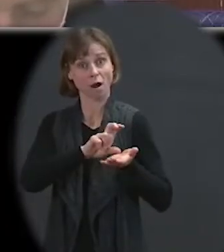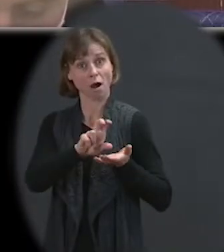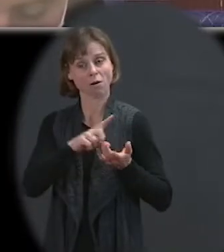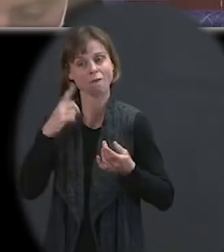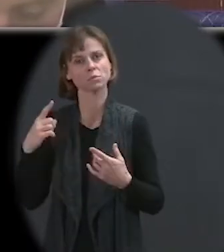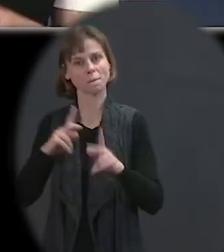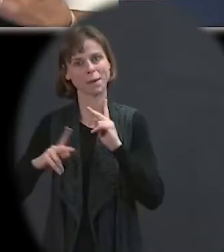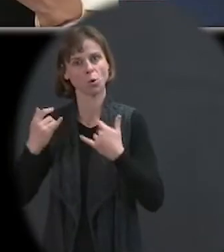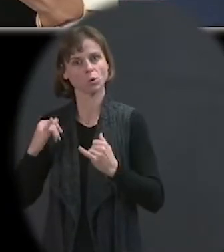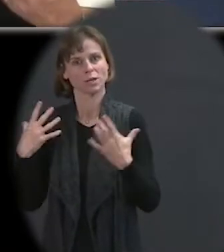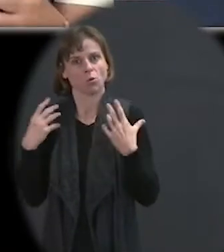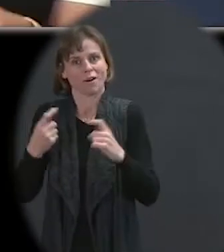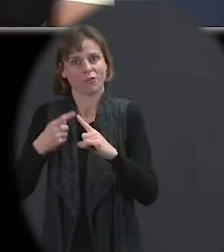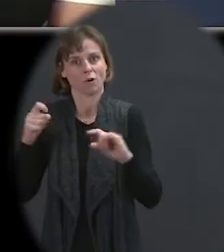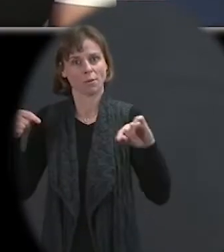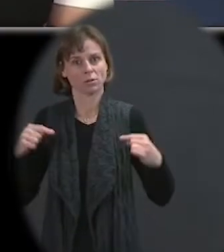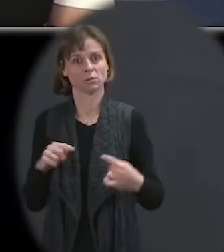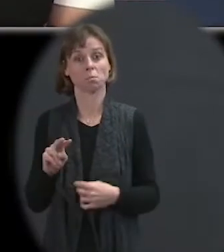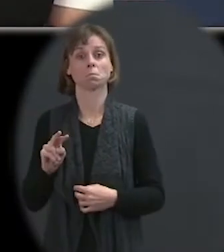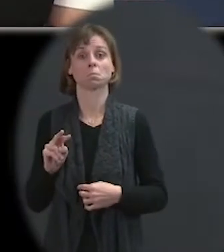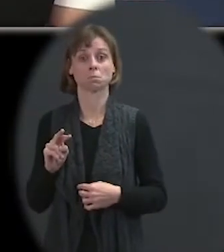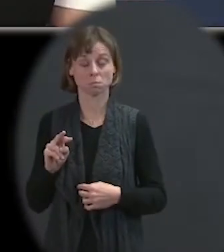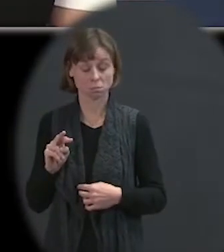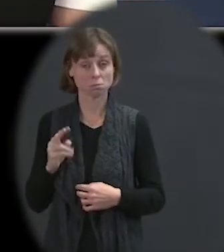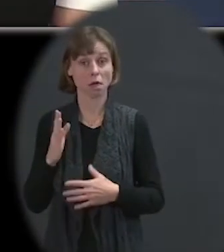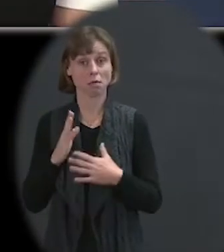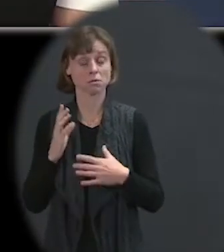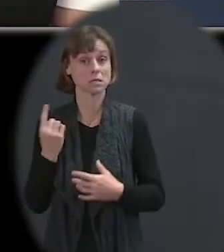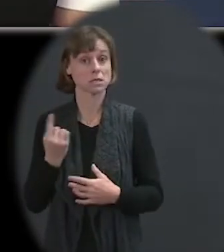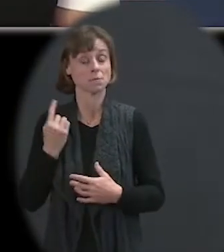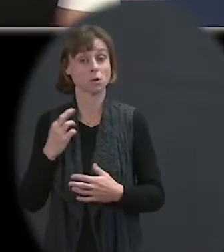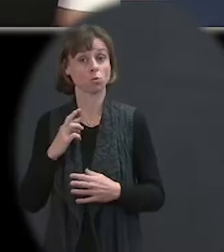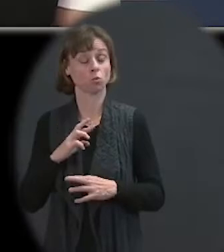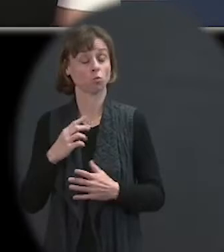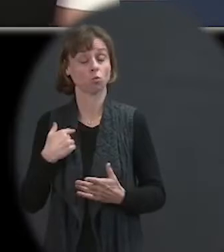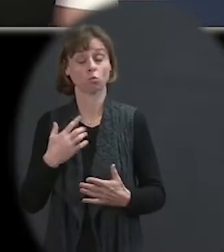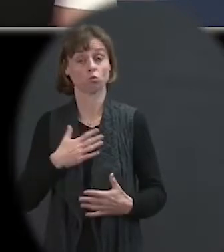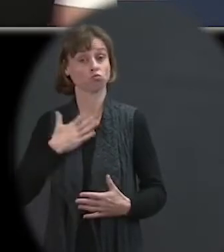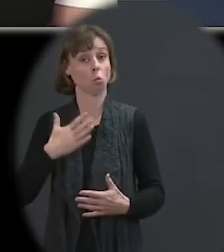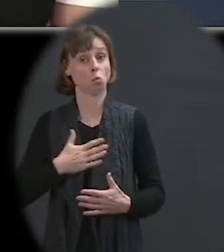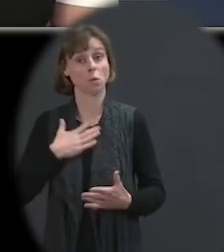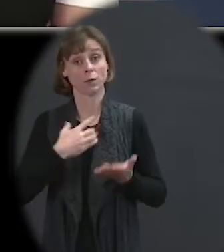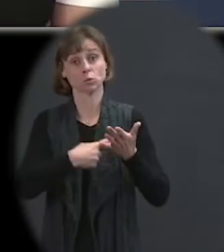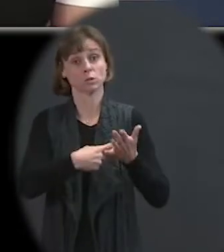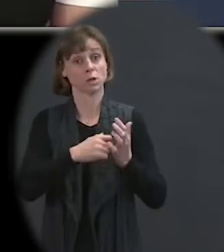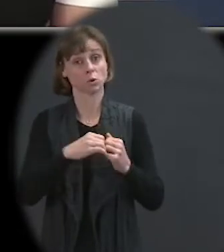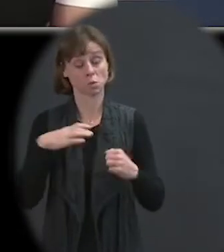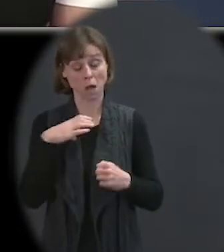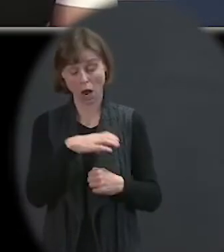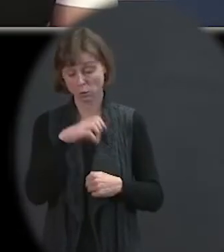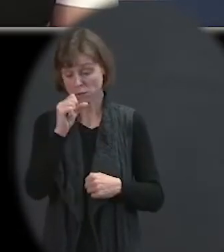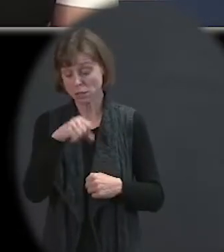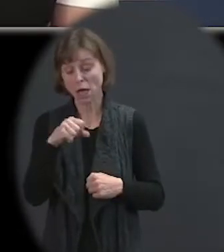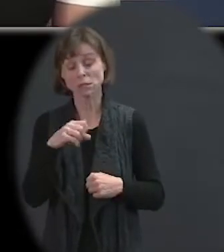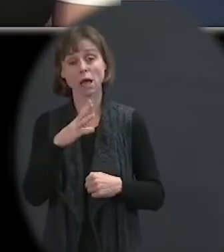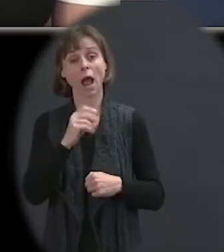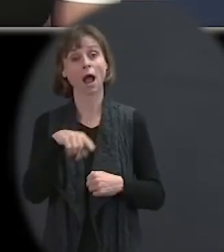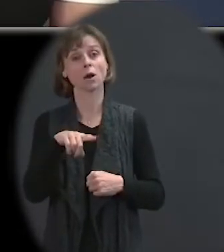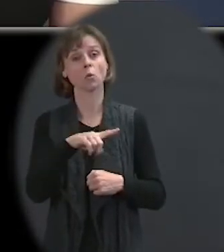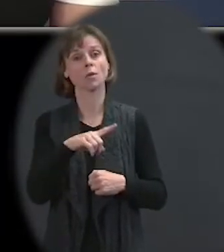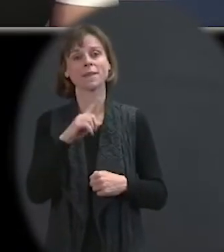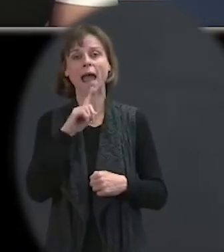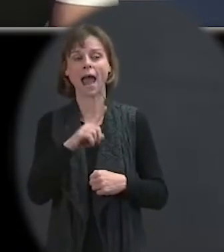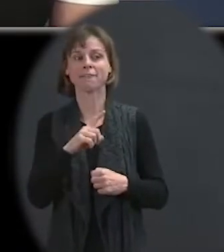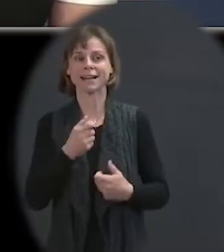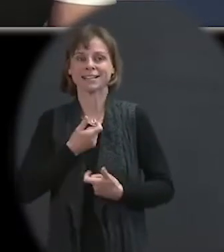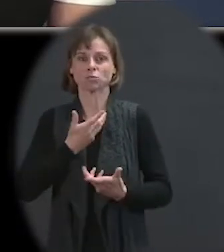their injuries. That's certainly something we'd be happy to have a discussion with members of Congress on, and I know they have also expressed